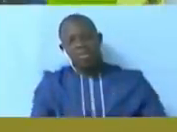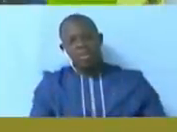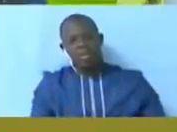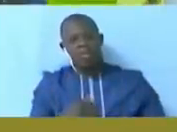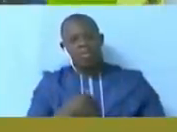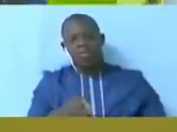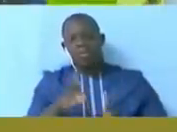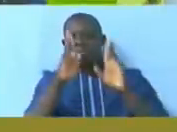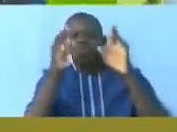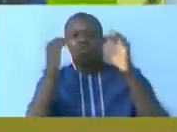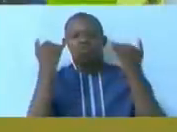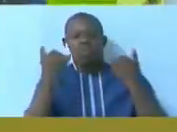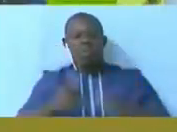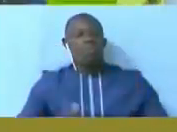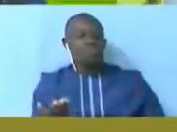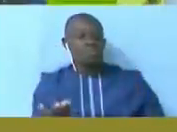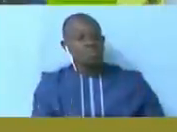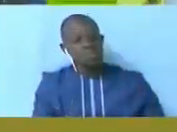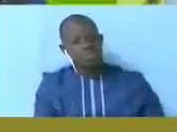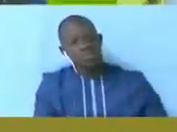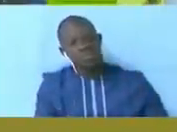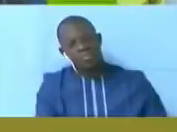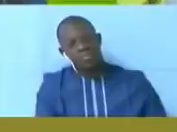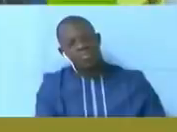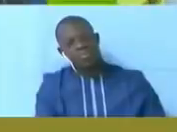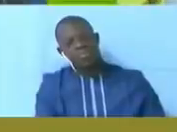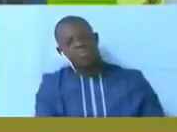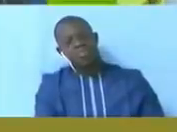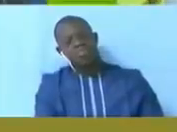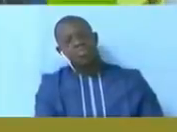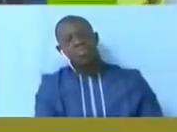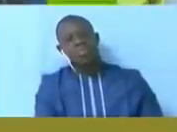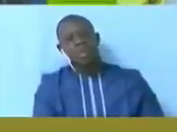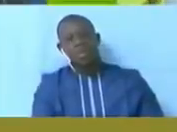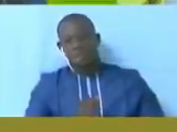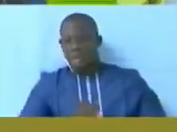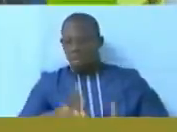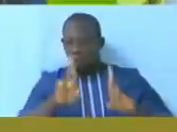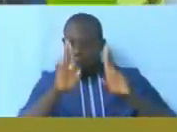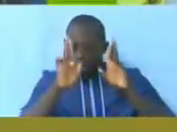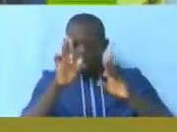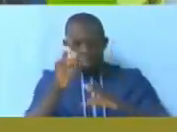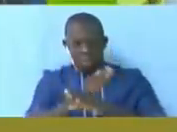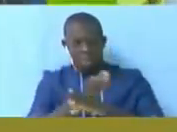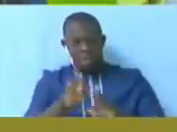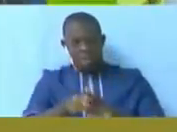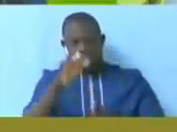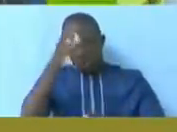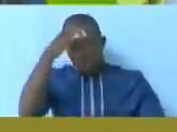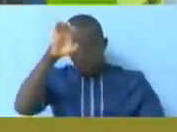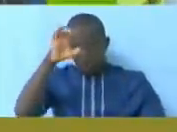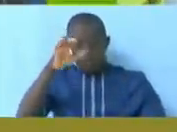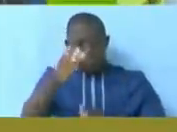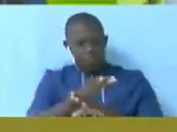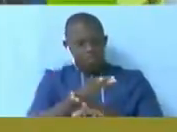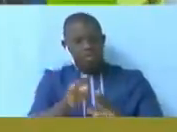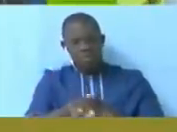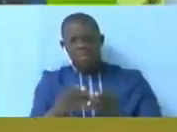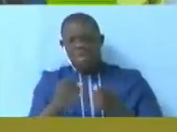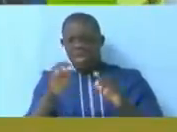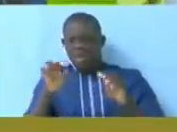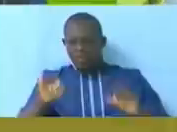But I'm disappointed. I was hopeful that the commissions of inquiries that actually were